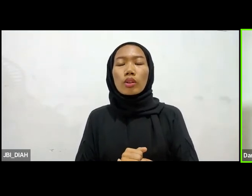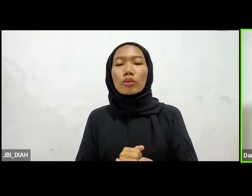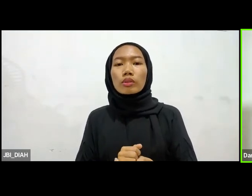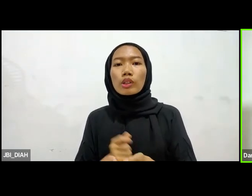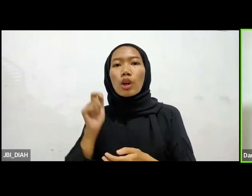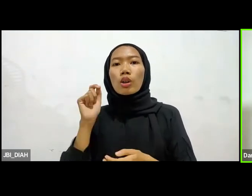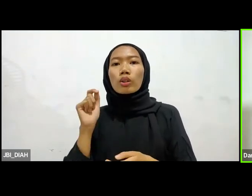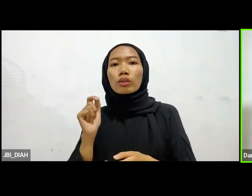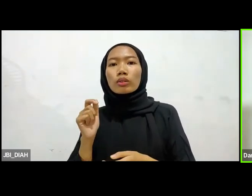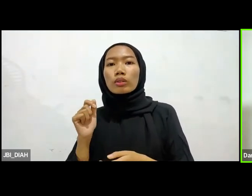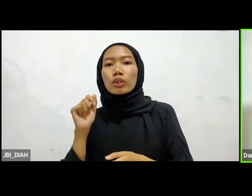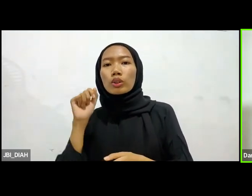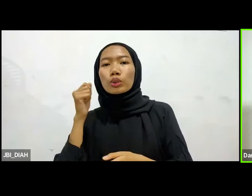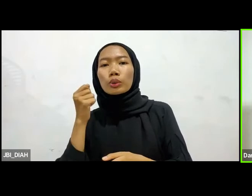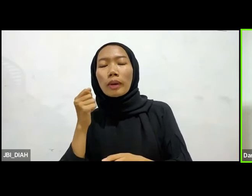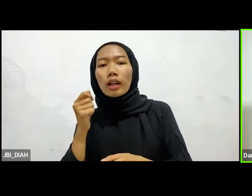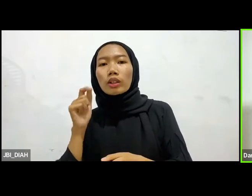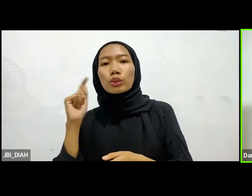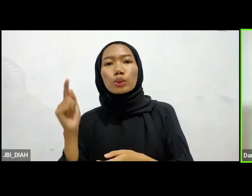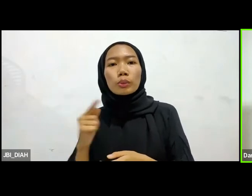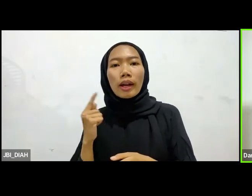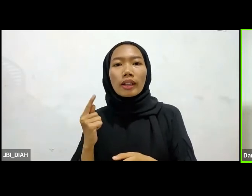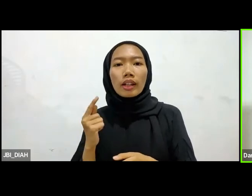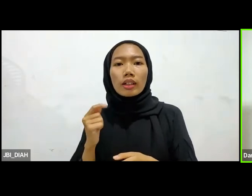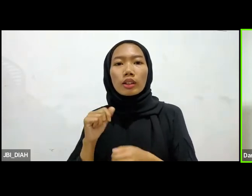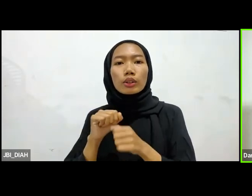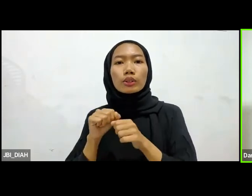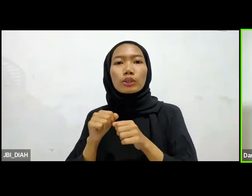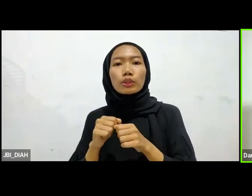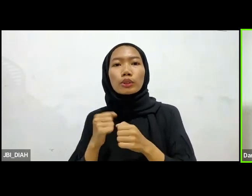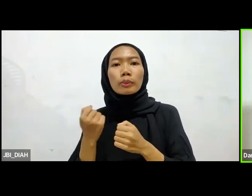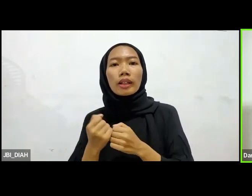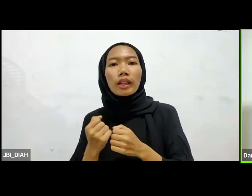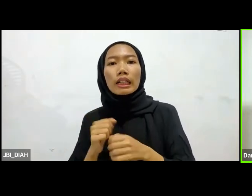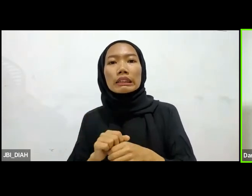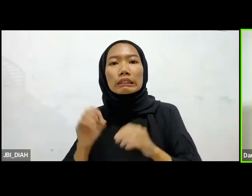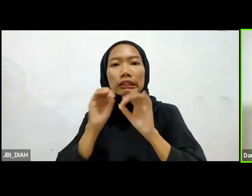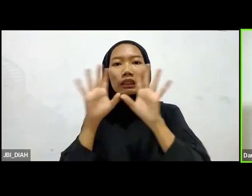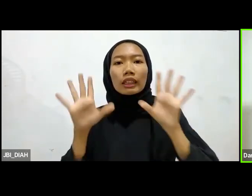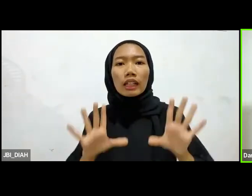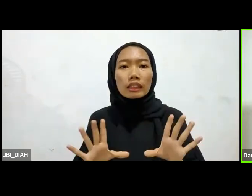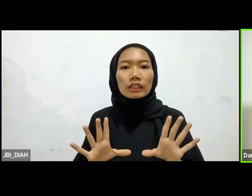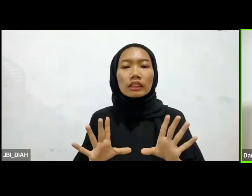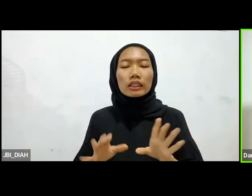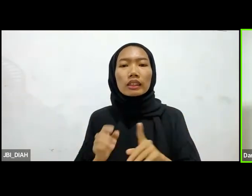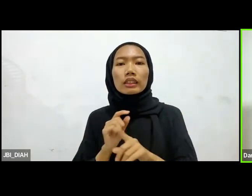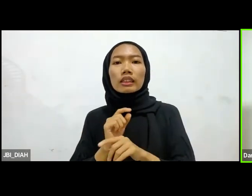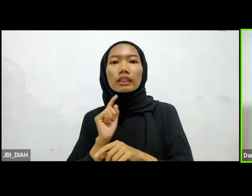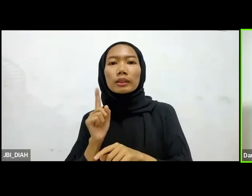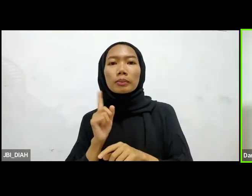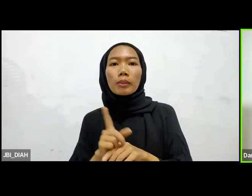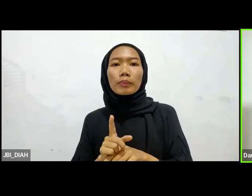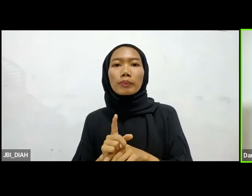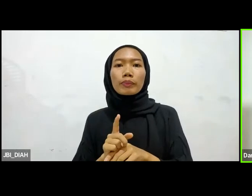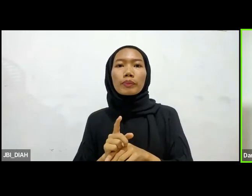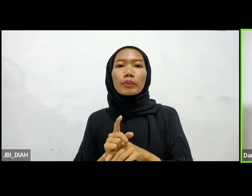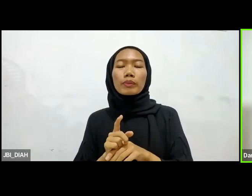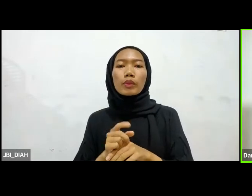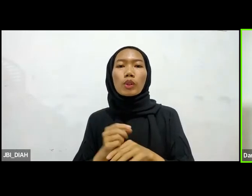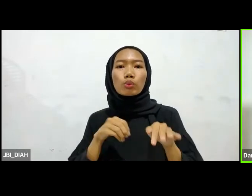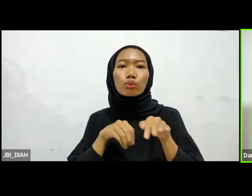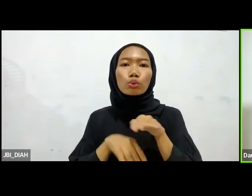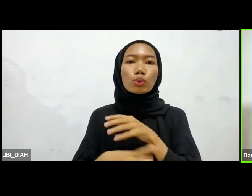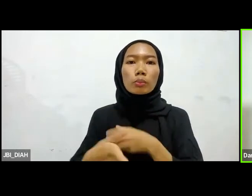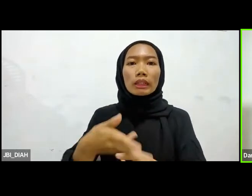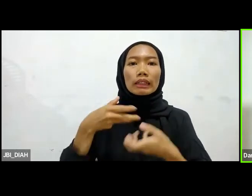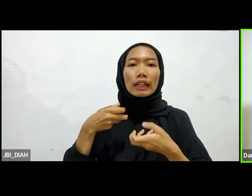their outcome. But a key resource is always the carer, the family, and the person with